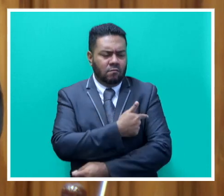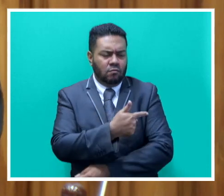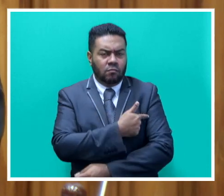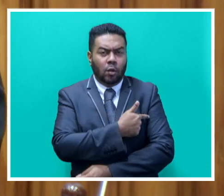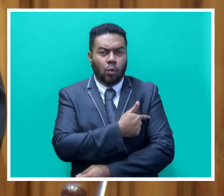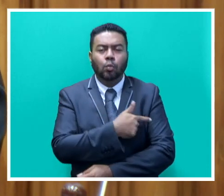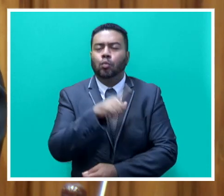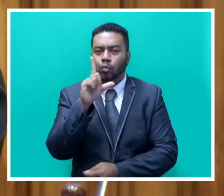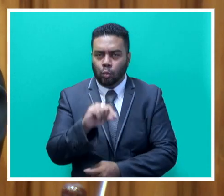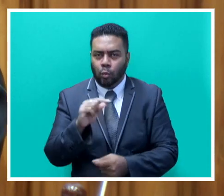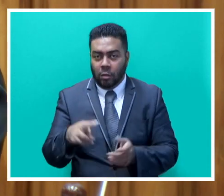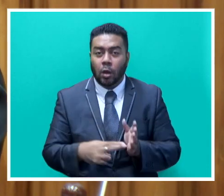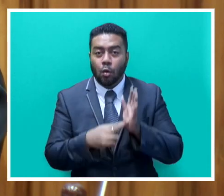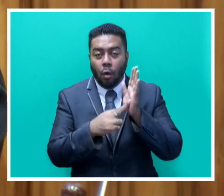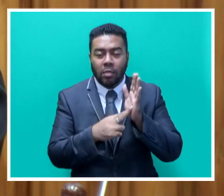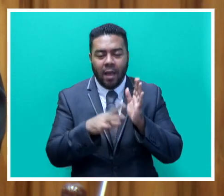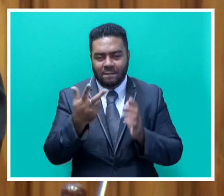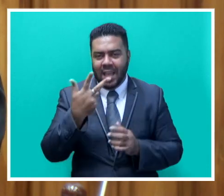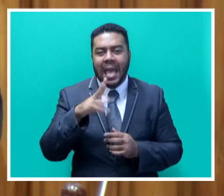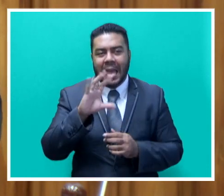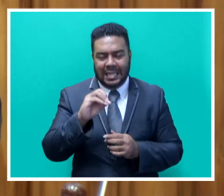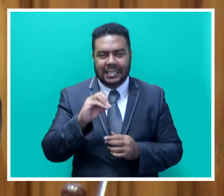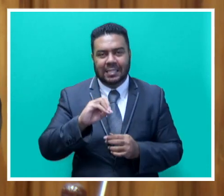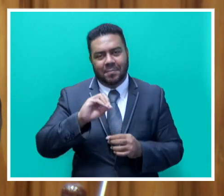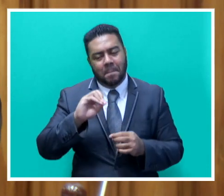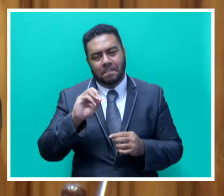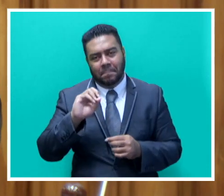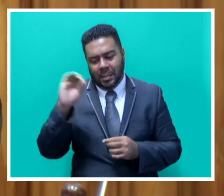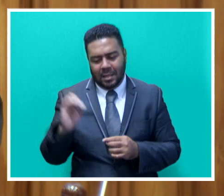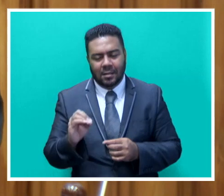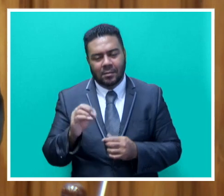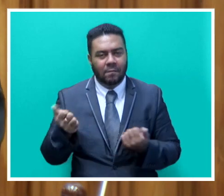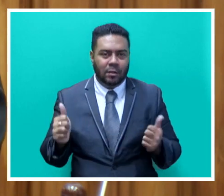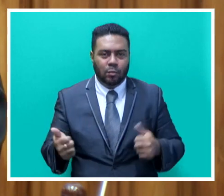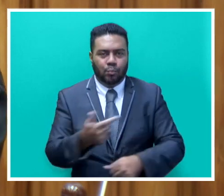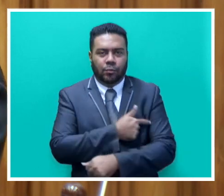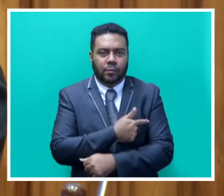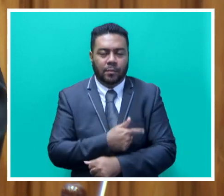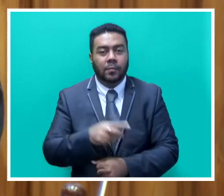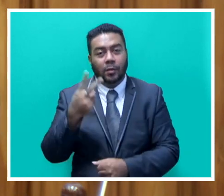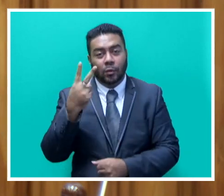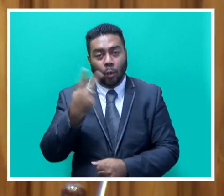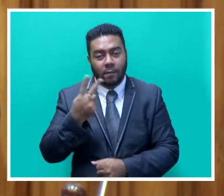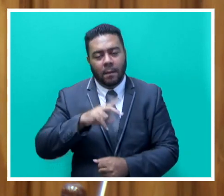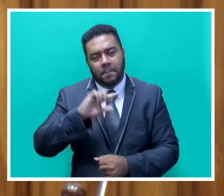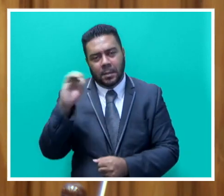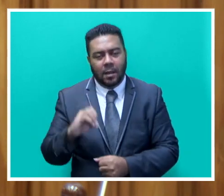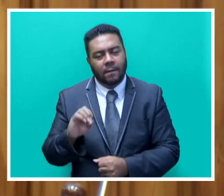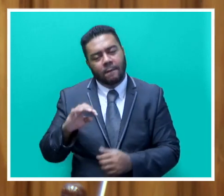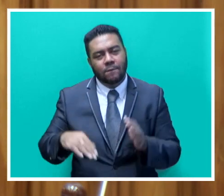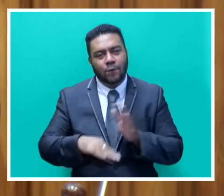date the North has had 80% with the first dose coverage and 12% of the target population fully vaccinated with the second